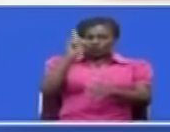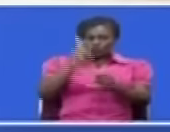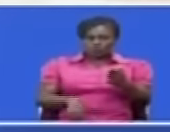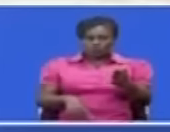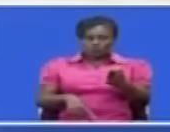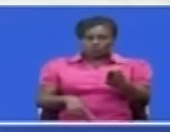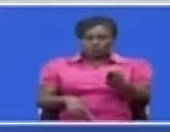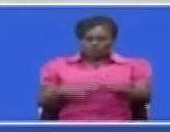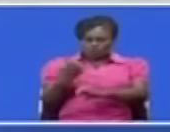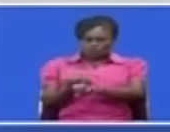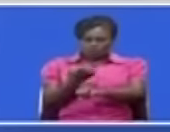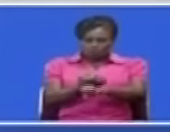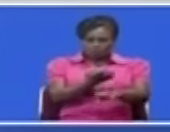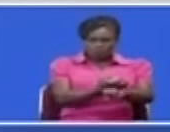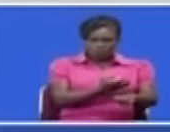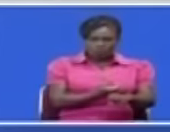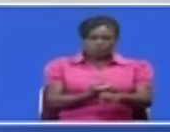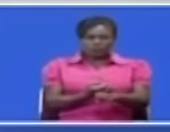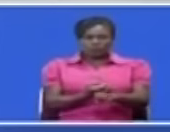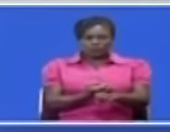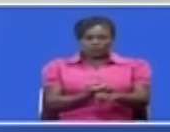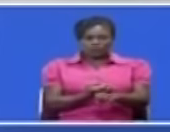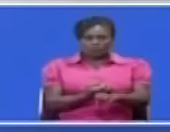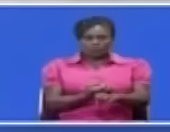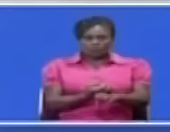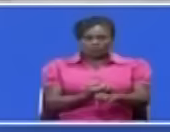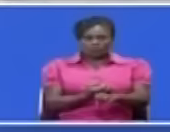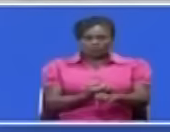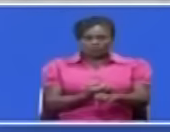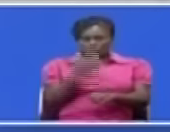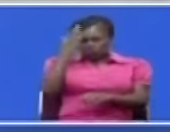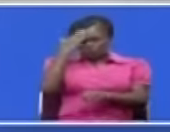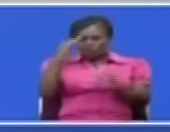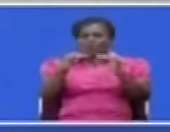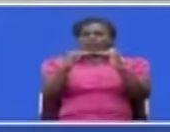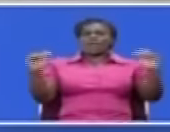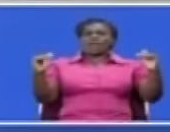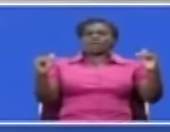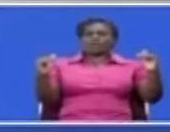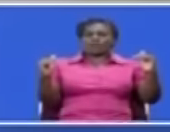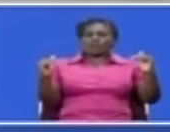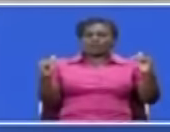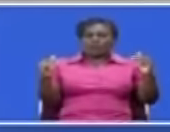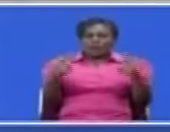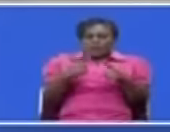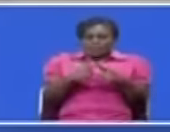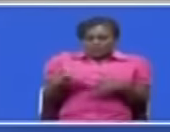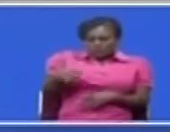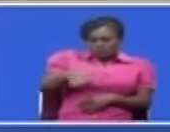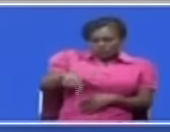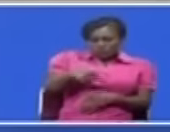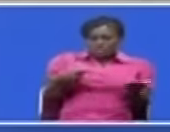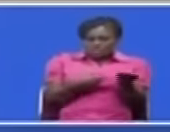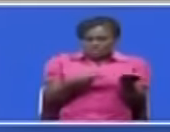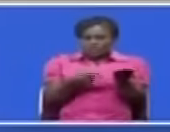around along the river line to determine the flood level in the floodplain. But we, as the